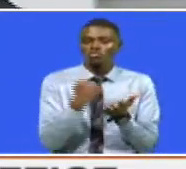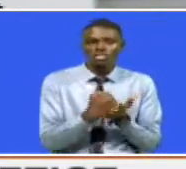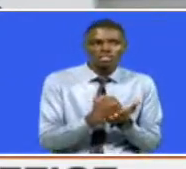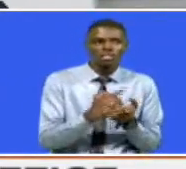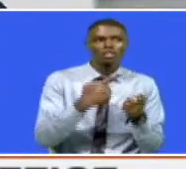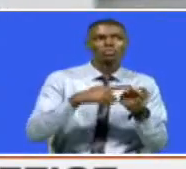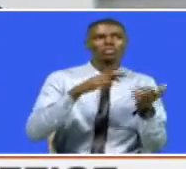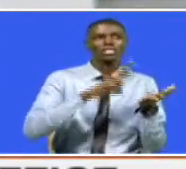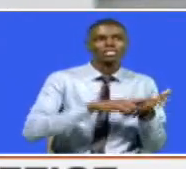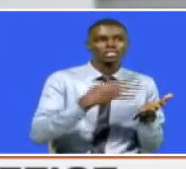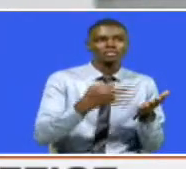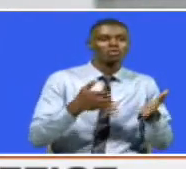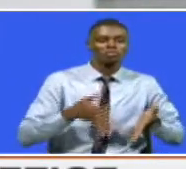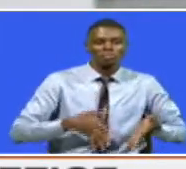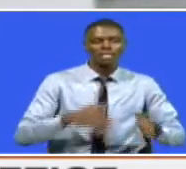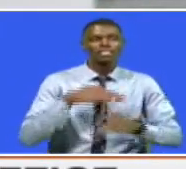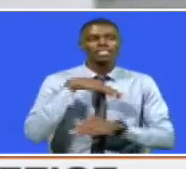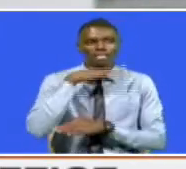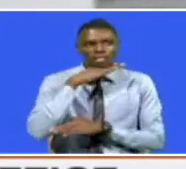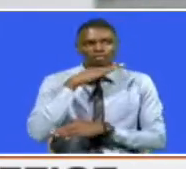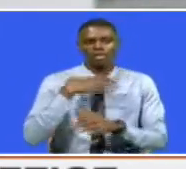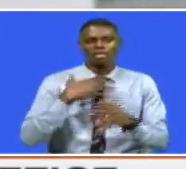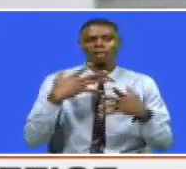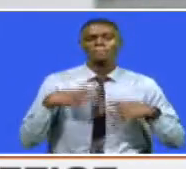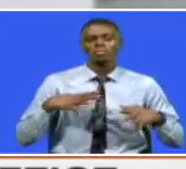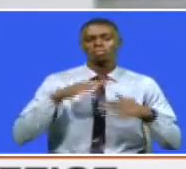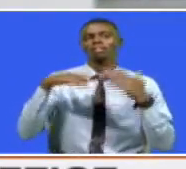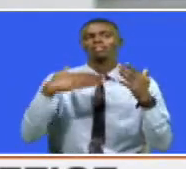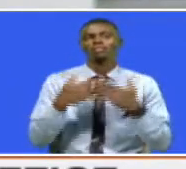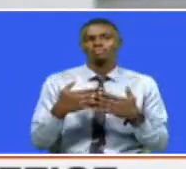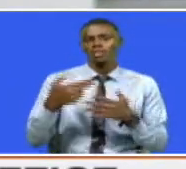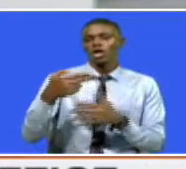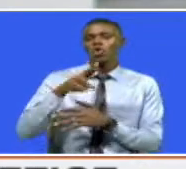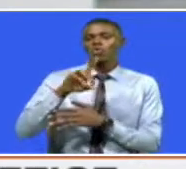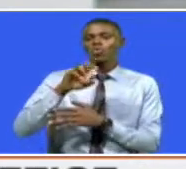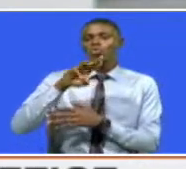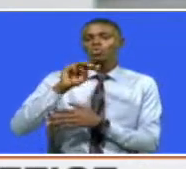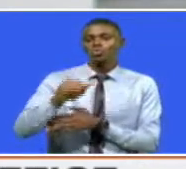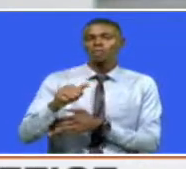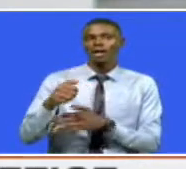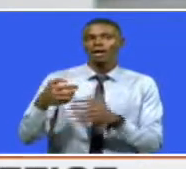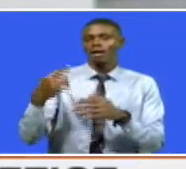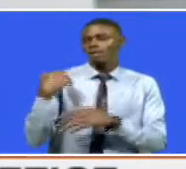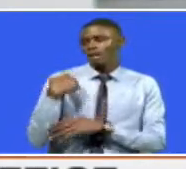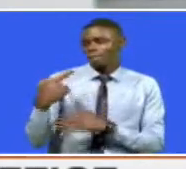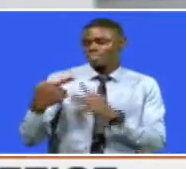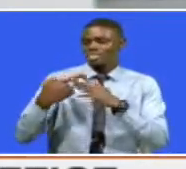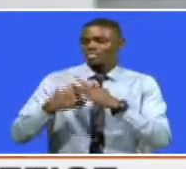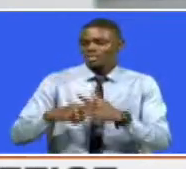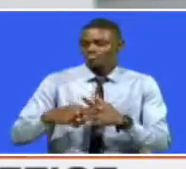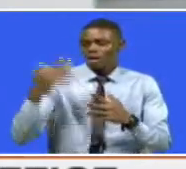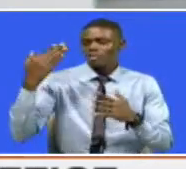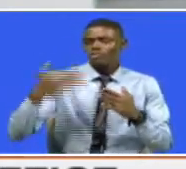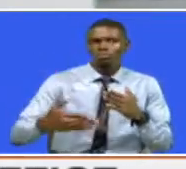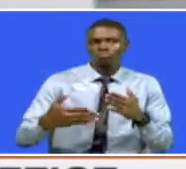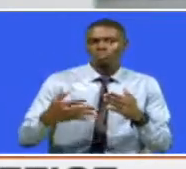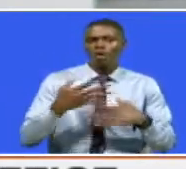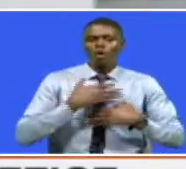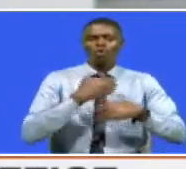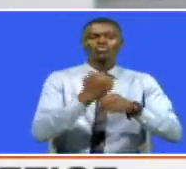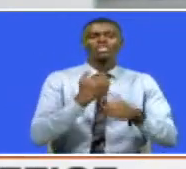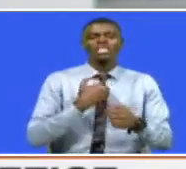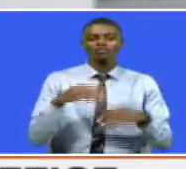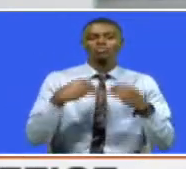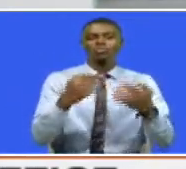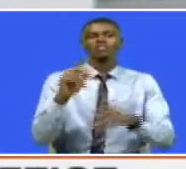the register of births and deaths to everybody else with a Huduma number starts stalled. What confidence do you have to